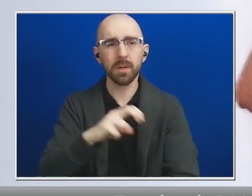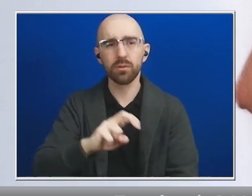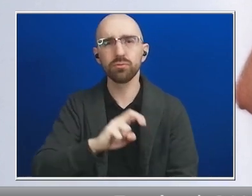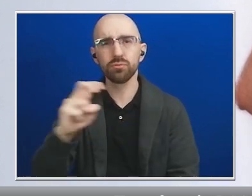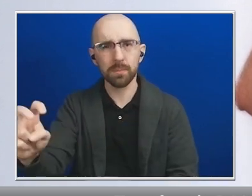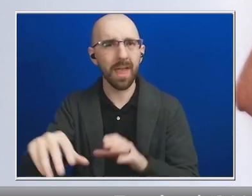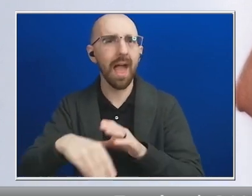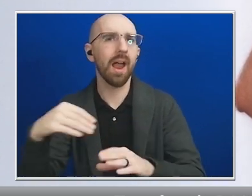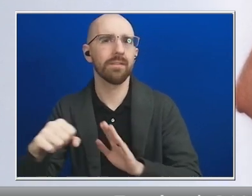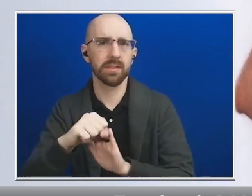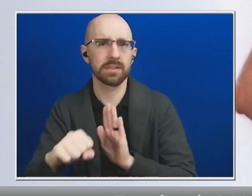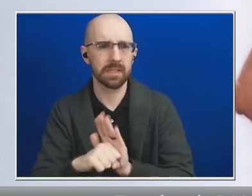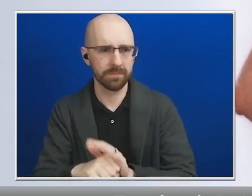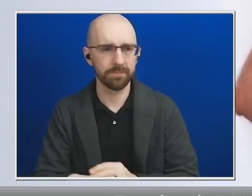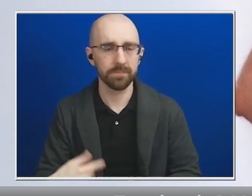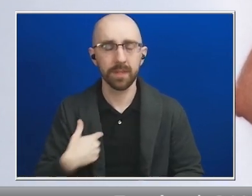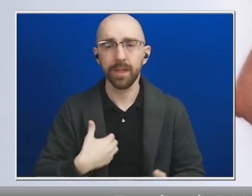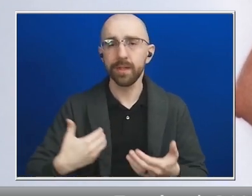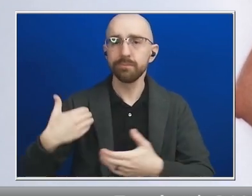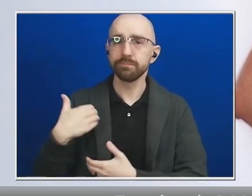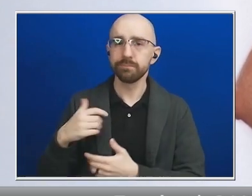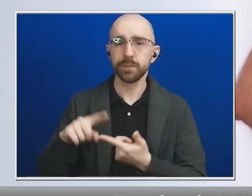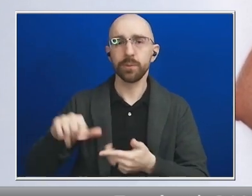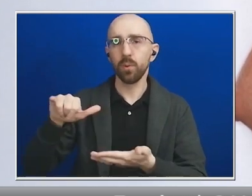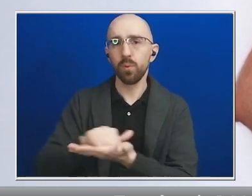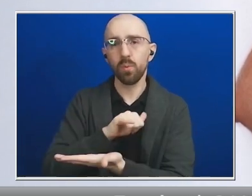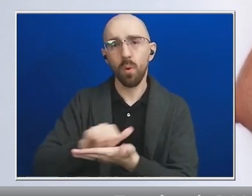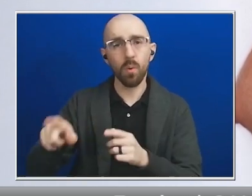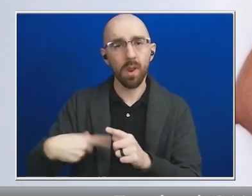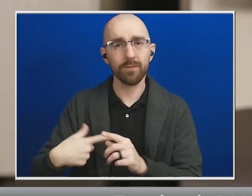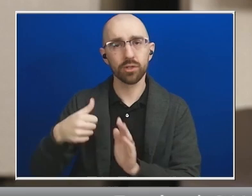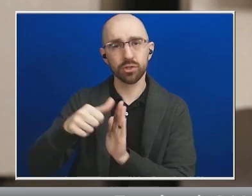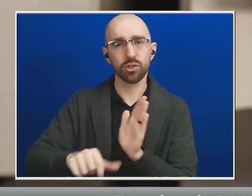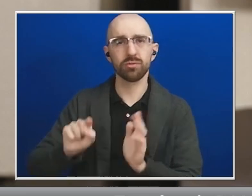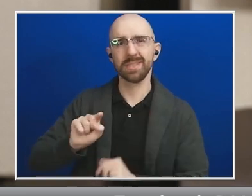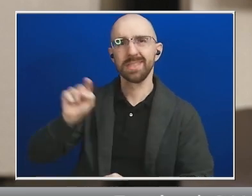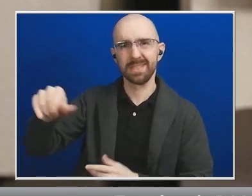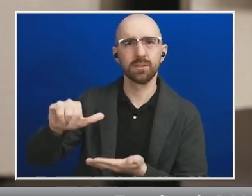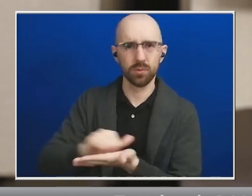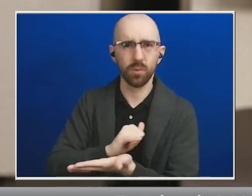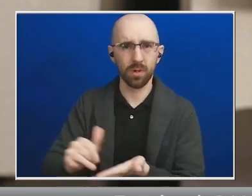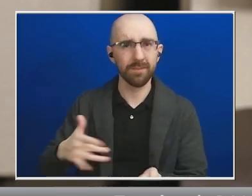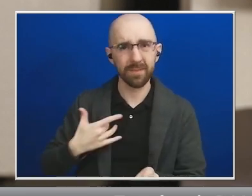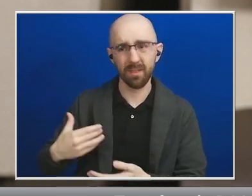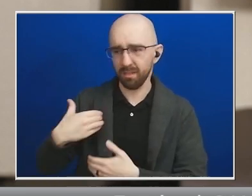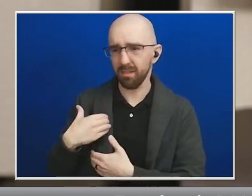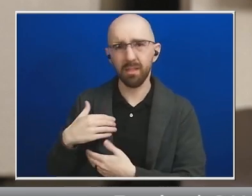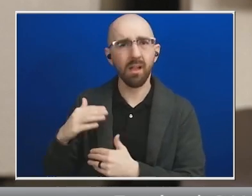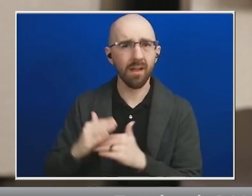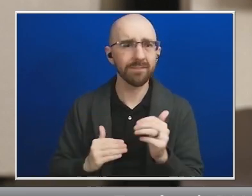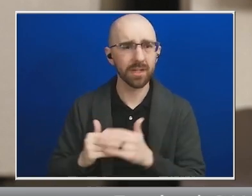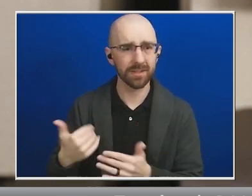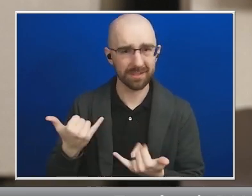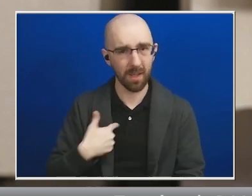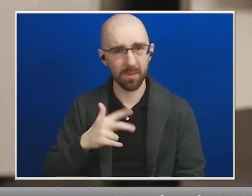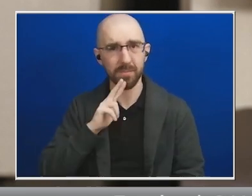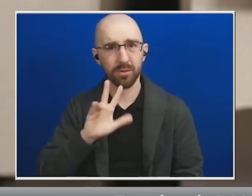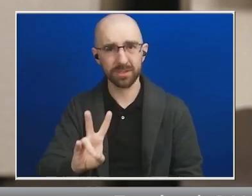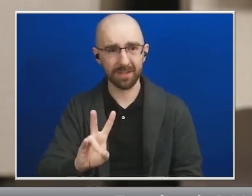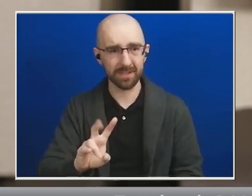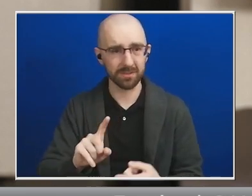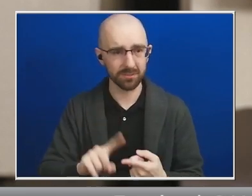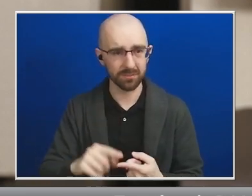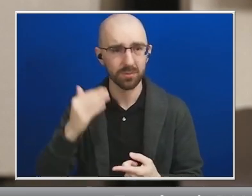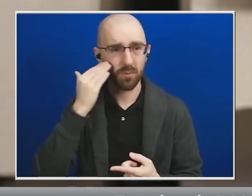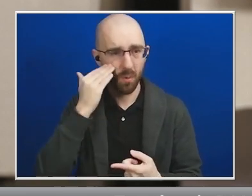Trip I took it on was to New York when I had surgery in New York, and it is a comforting tool. Even at 37, I mean, to know that there's a